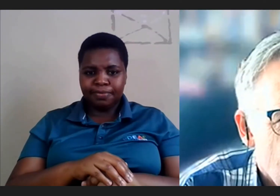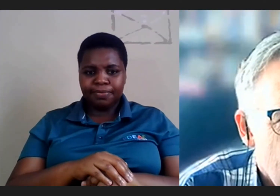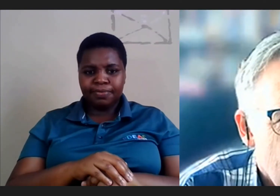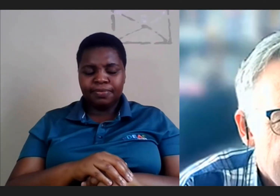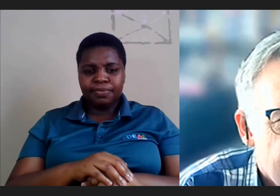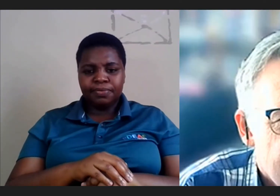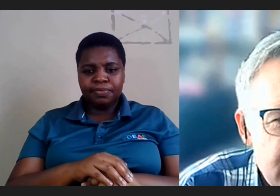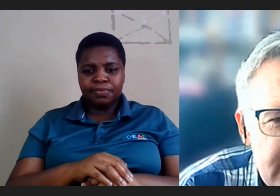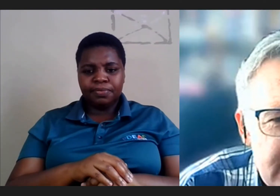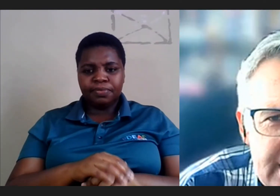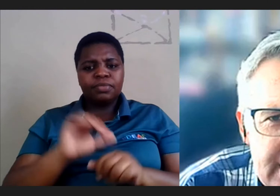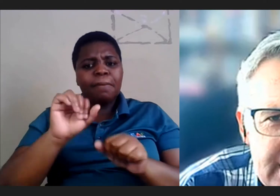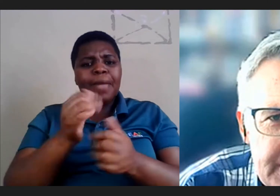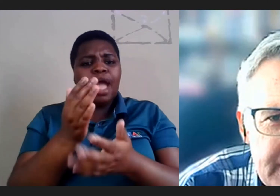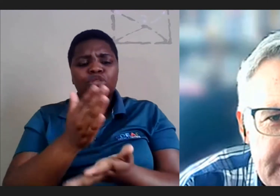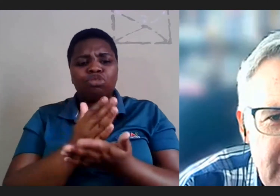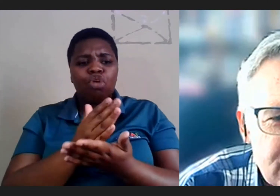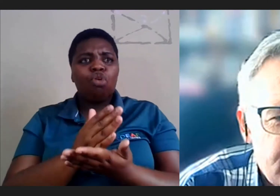to have